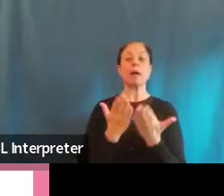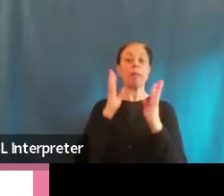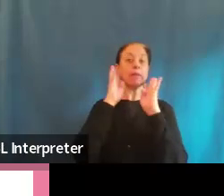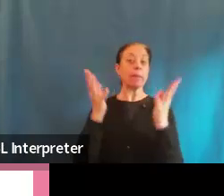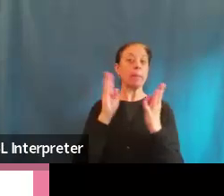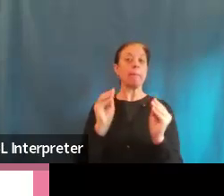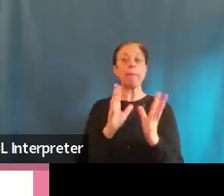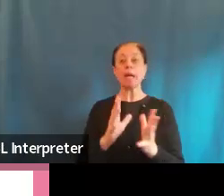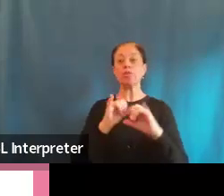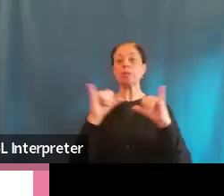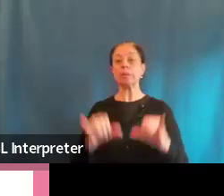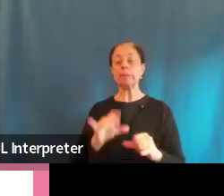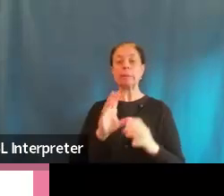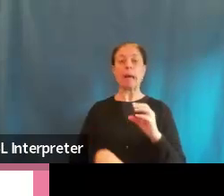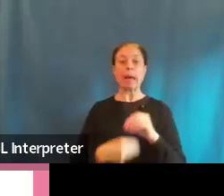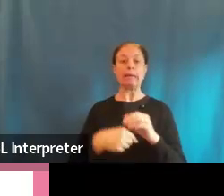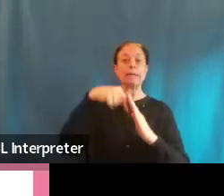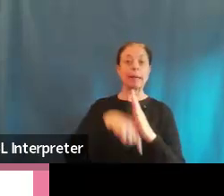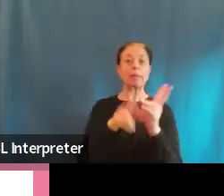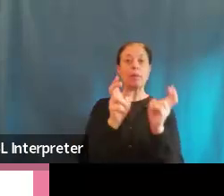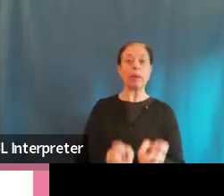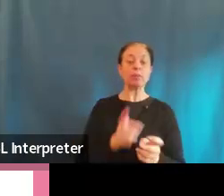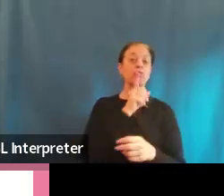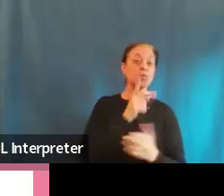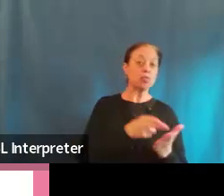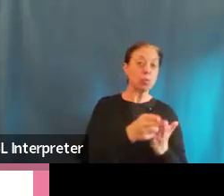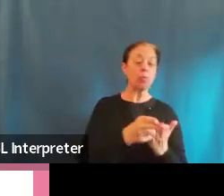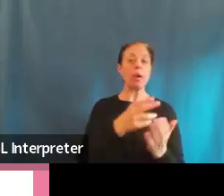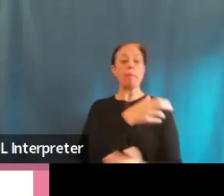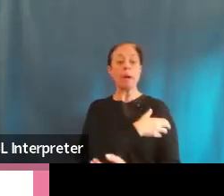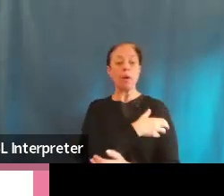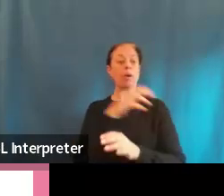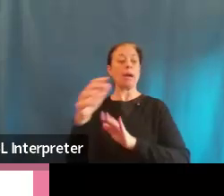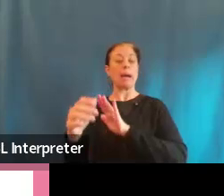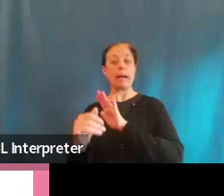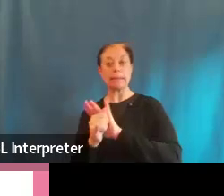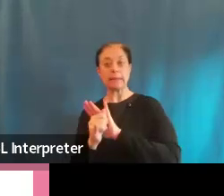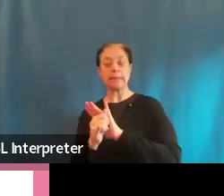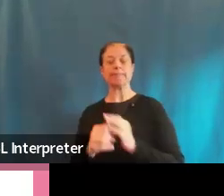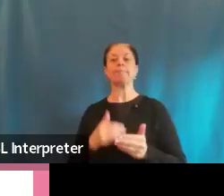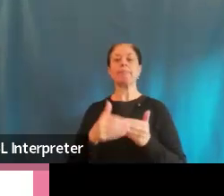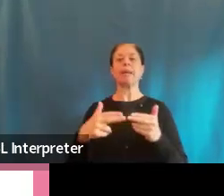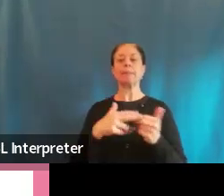magic system adds depth to themes of truth, power, and identity. Next slide, please.